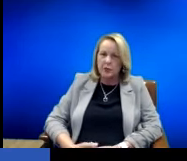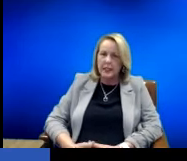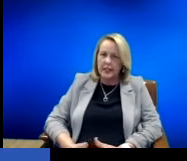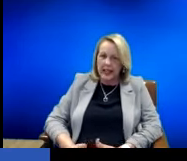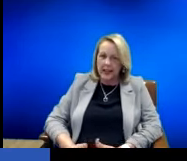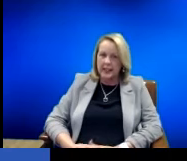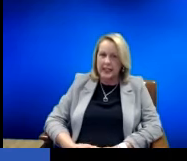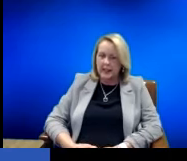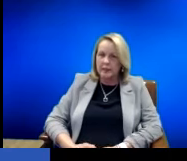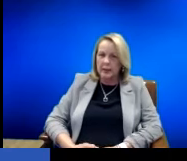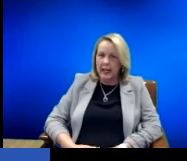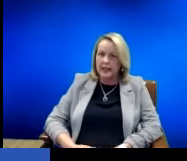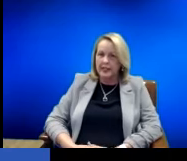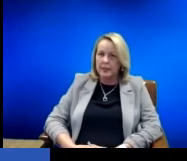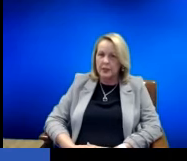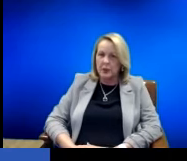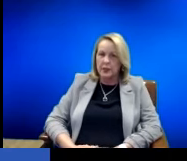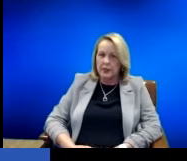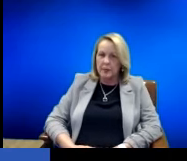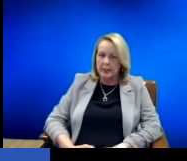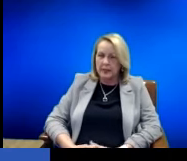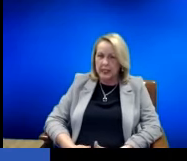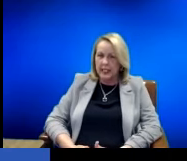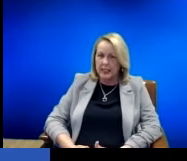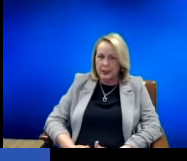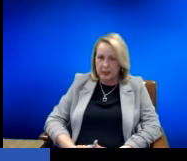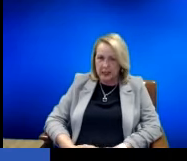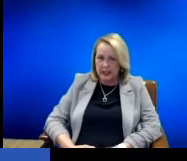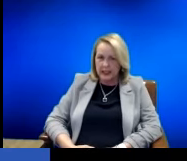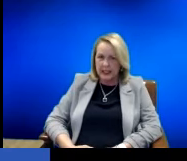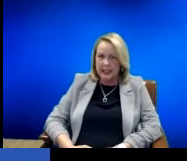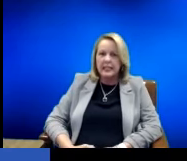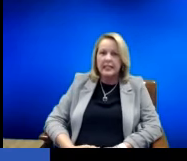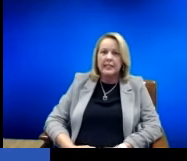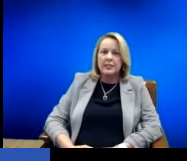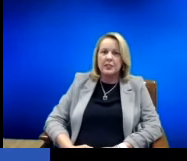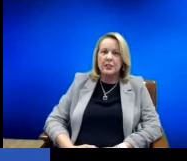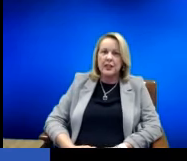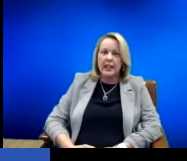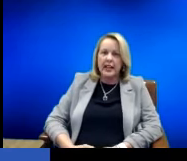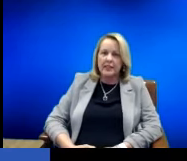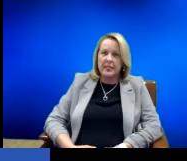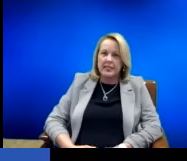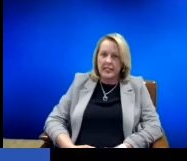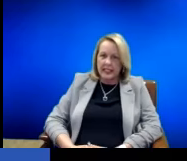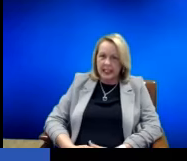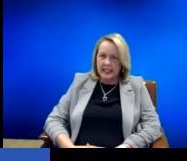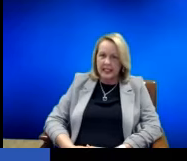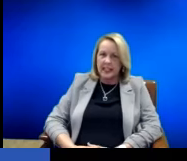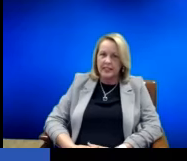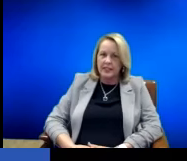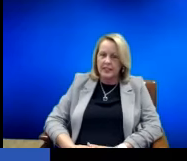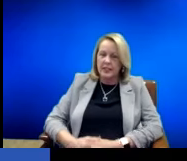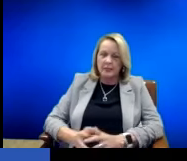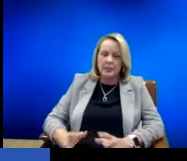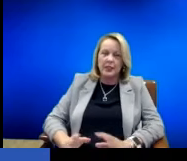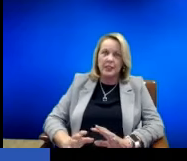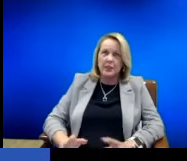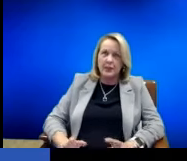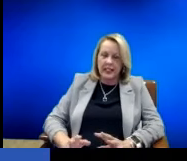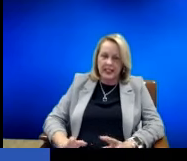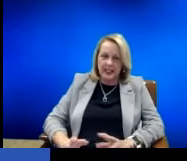without that counting toward their benefit eligibility. So you can have the $10,000, or